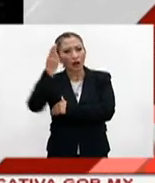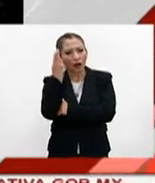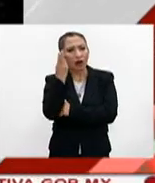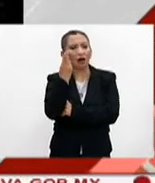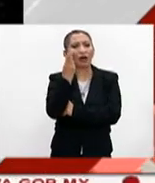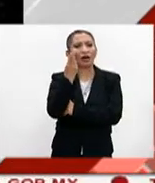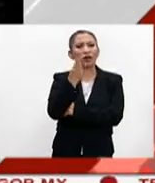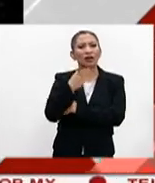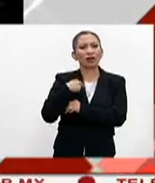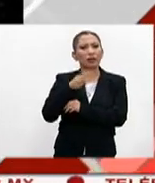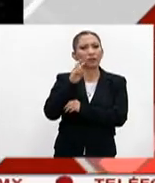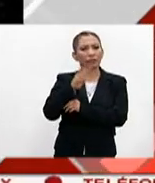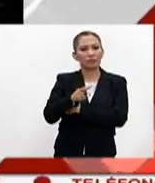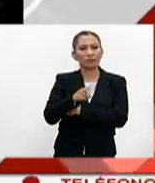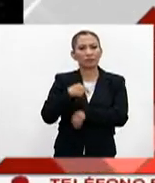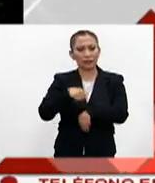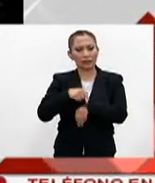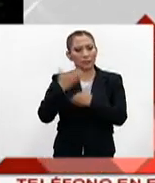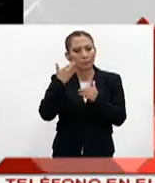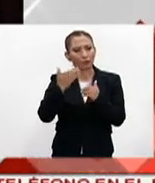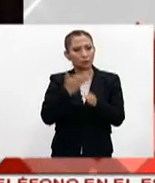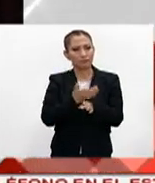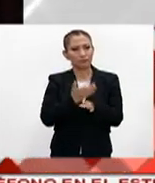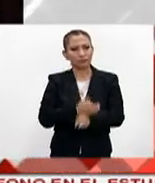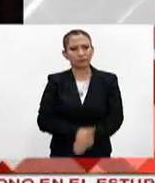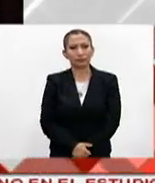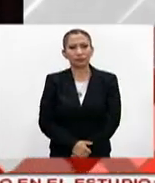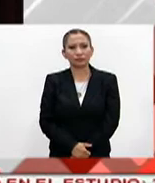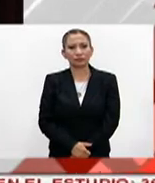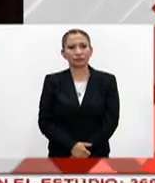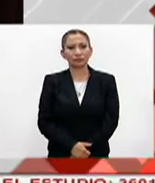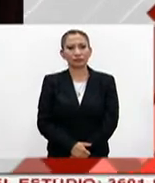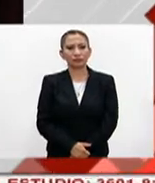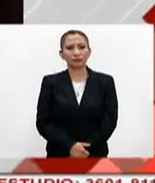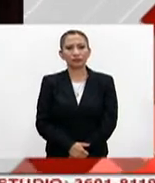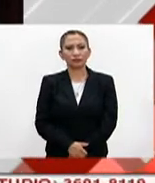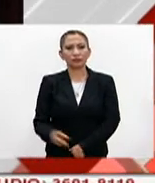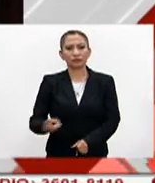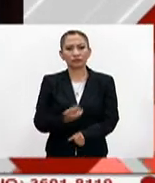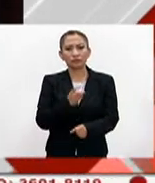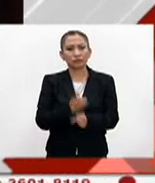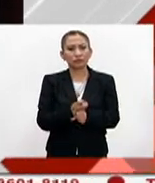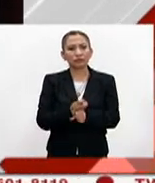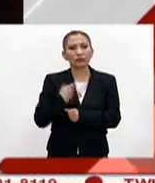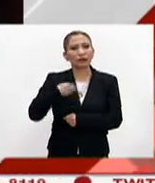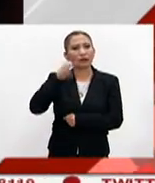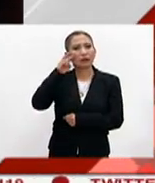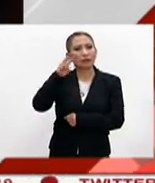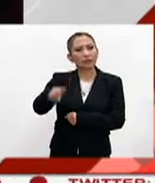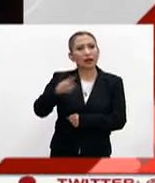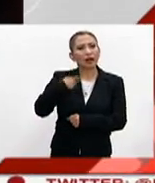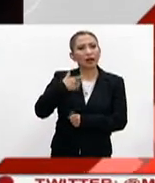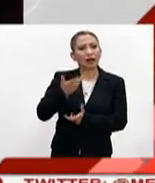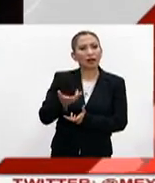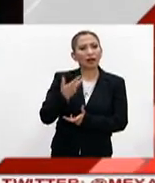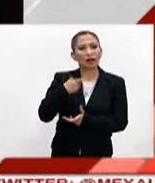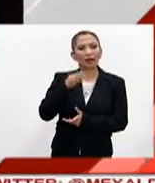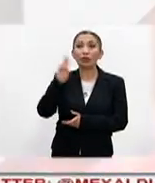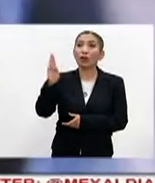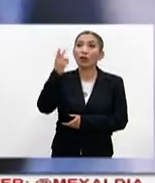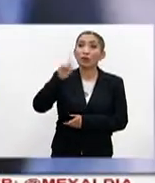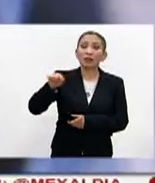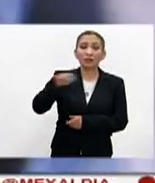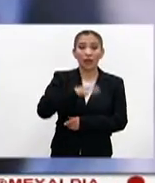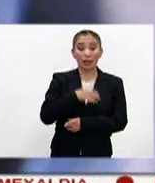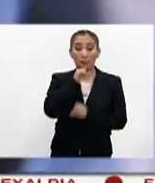over all space at one time. And second, there was the question of the initial state of the